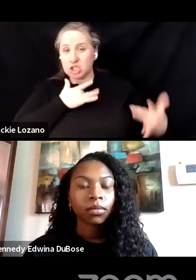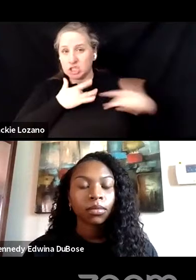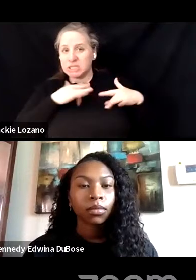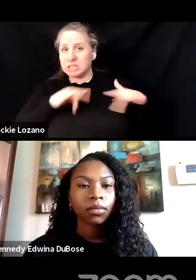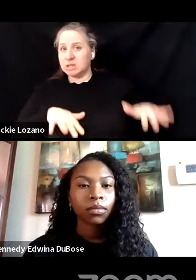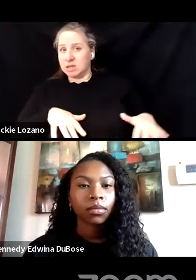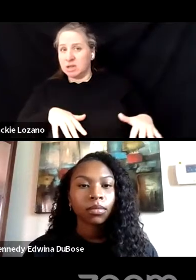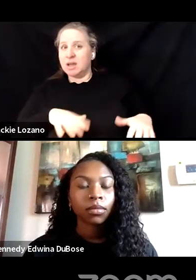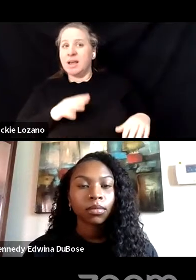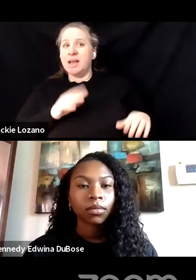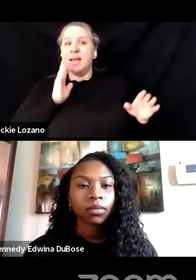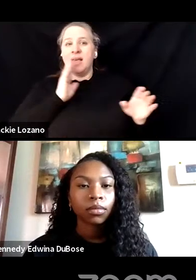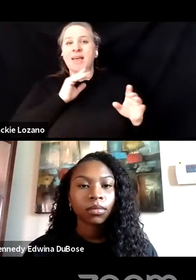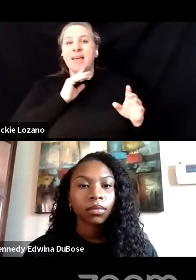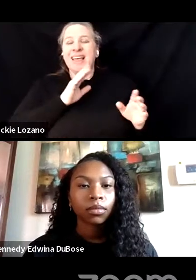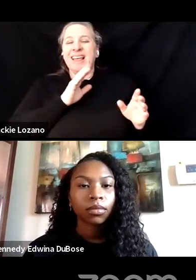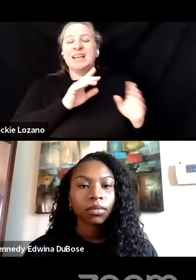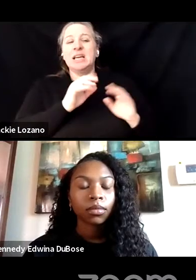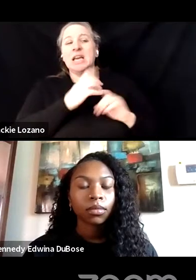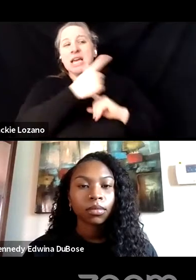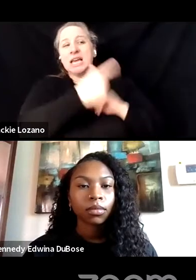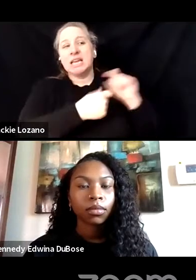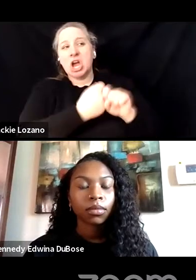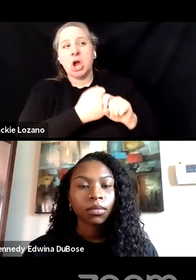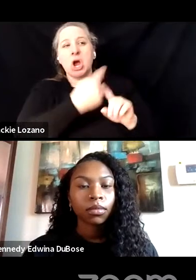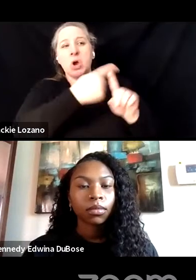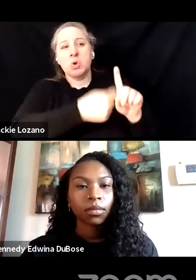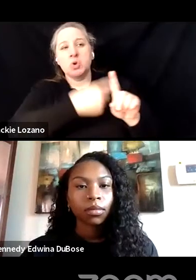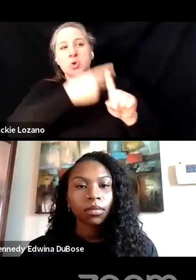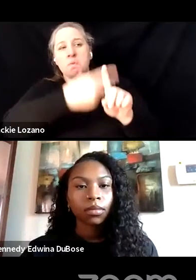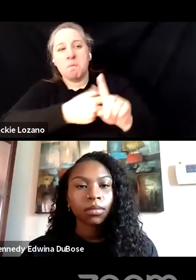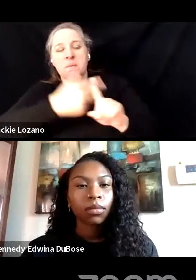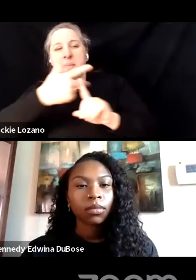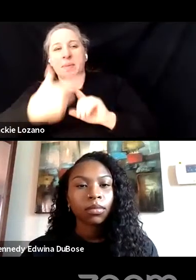they will fall away in a few weeks, months, years, where this is no